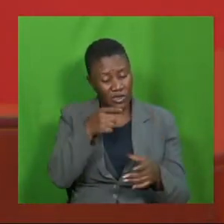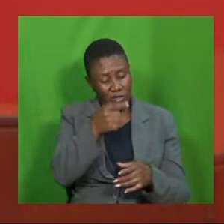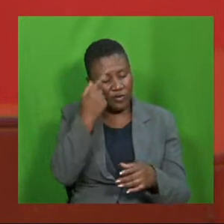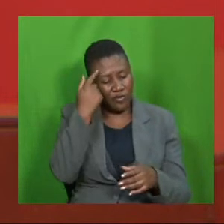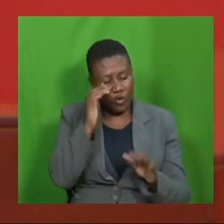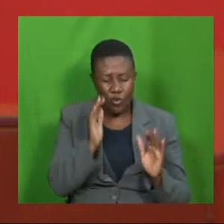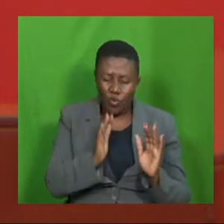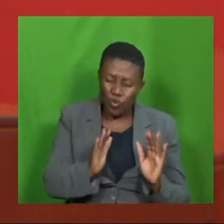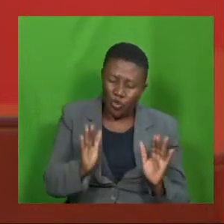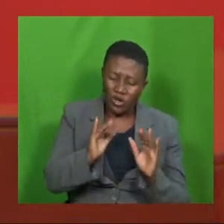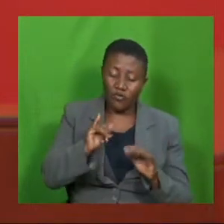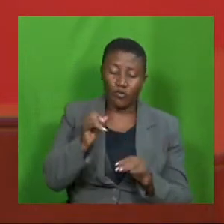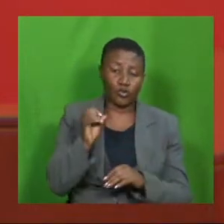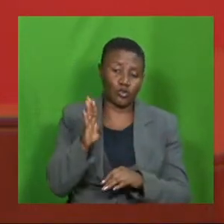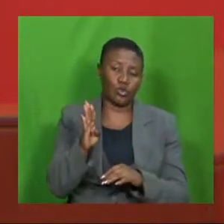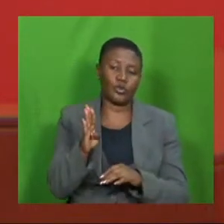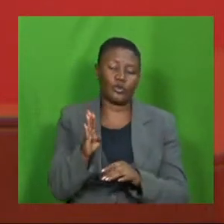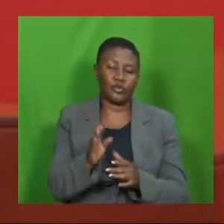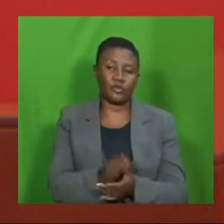excellent job done. Thank you.